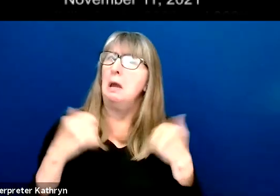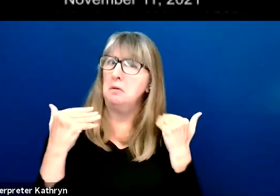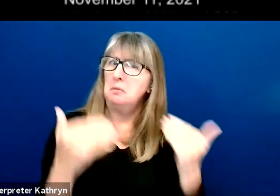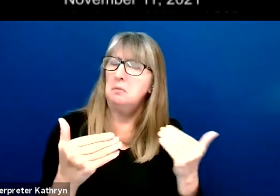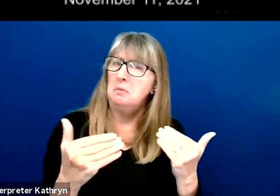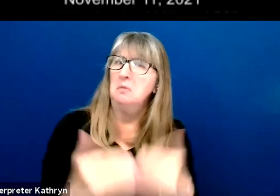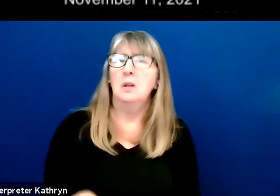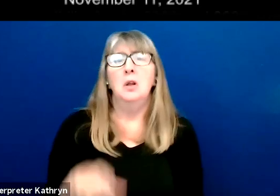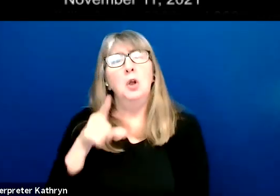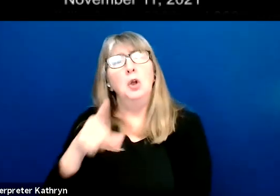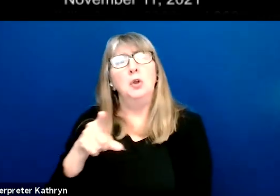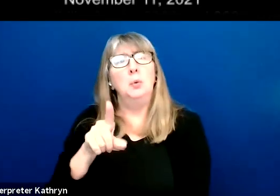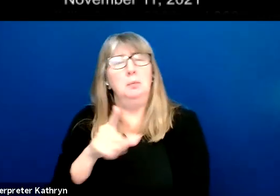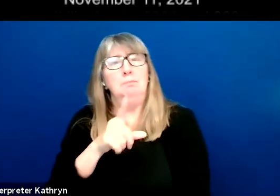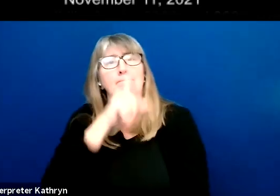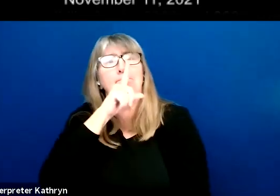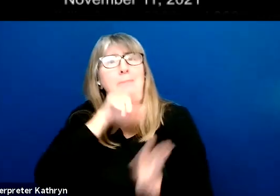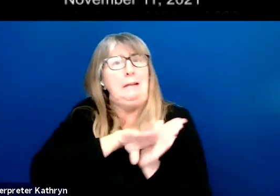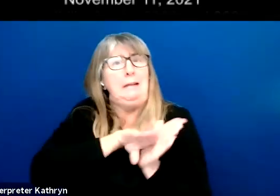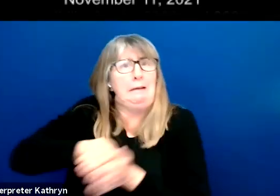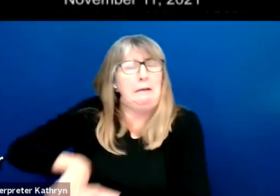you aren't there yet, because